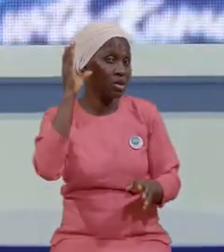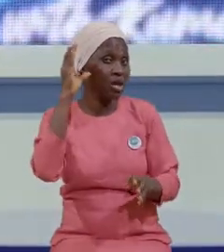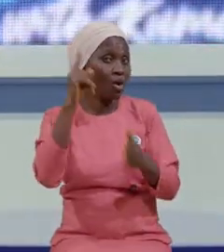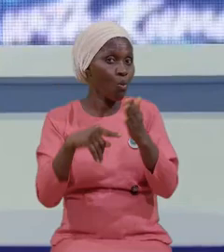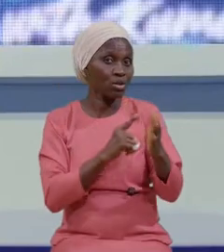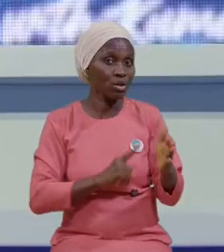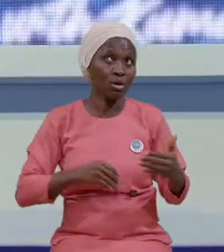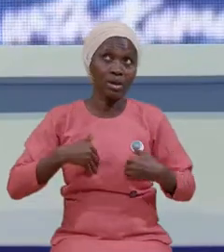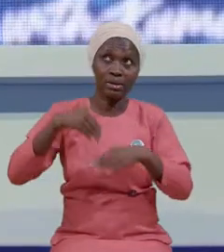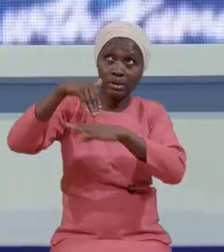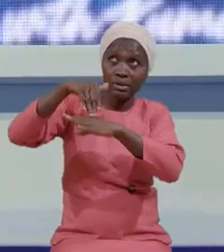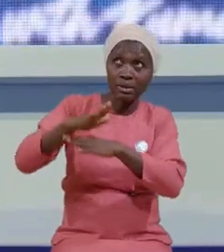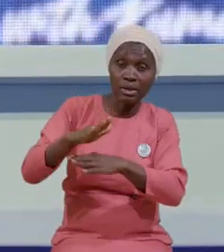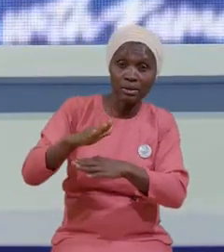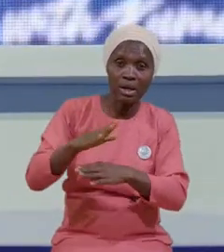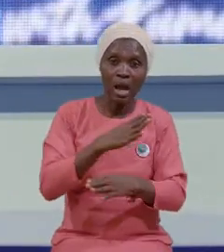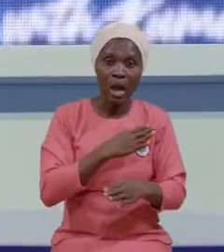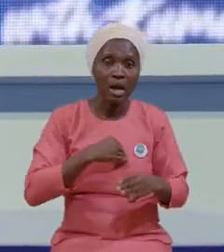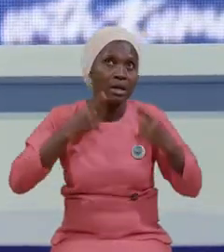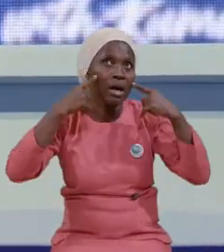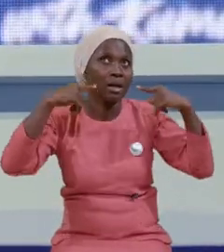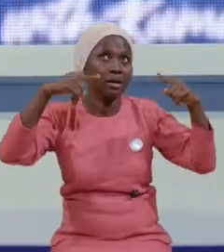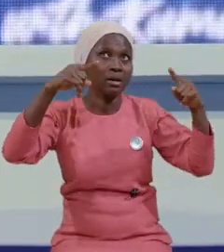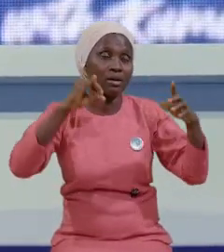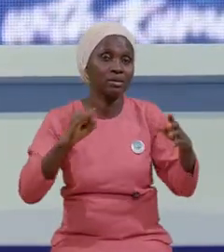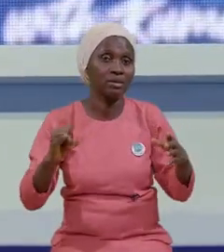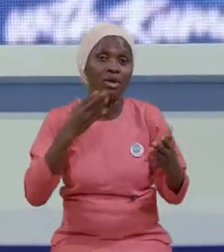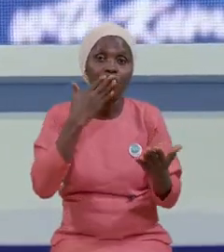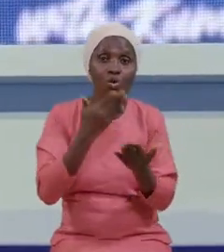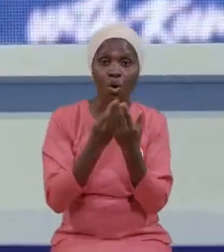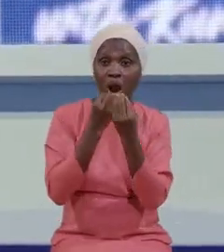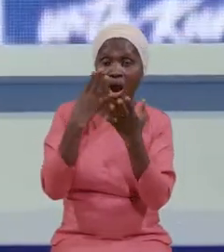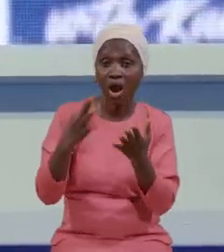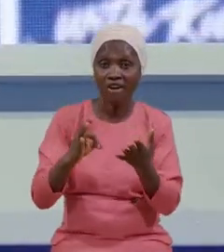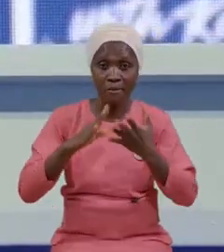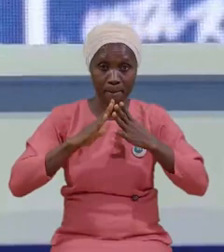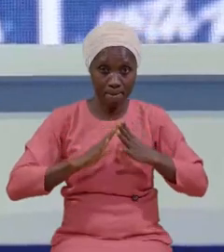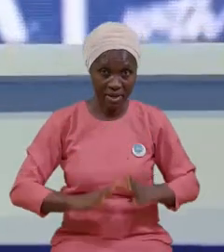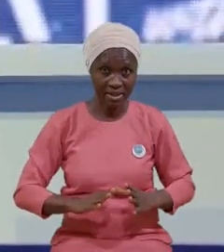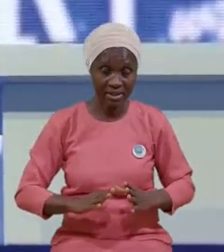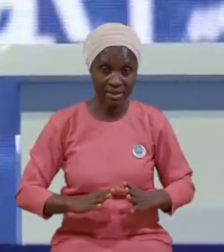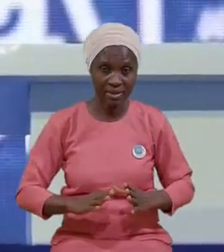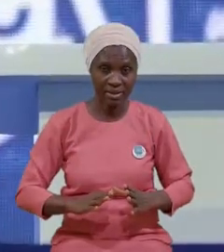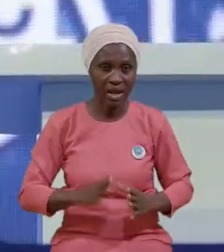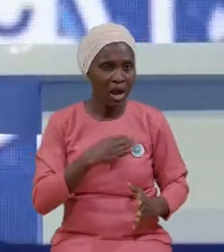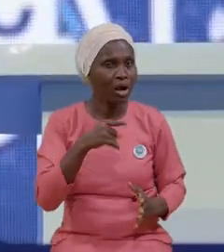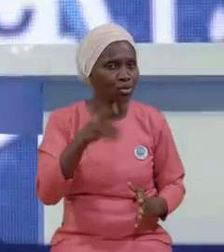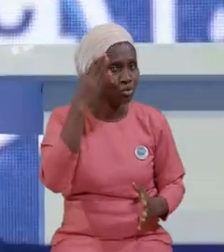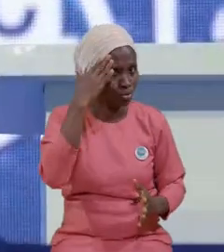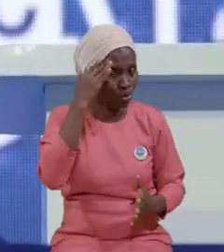said, announcing the good news of peace. And you know what